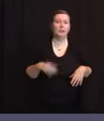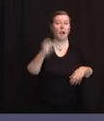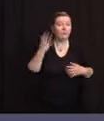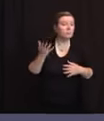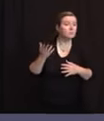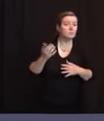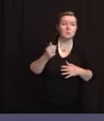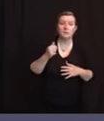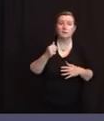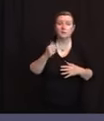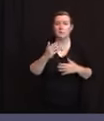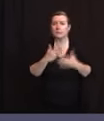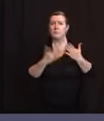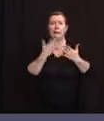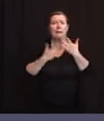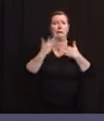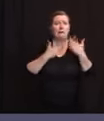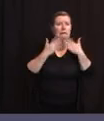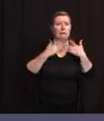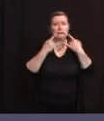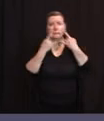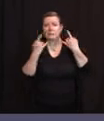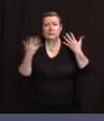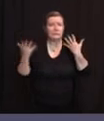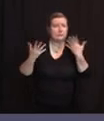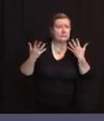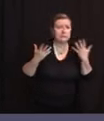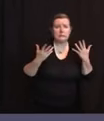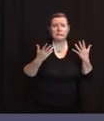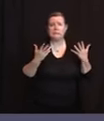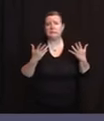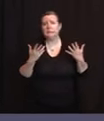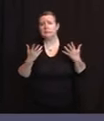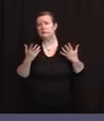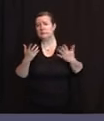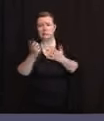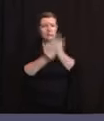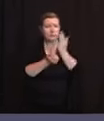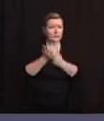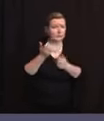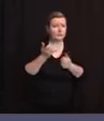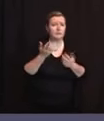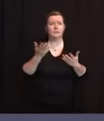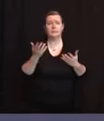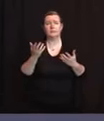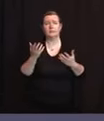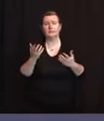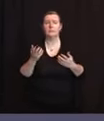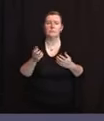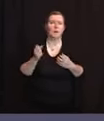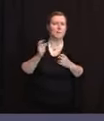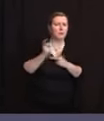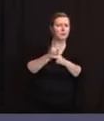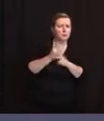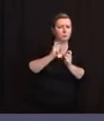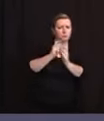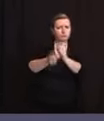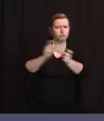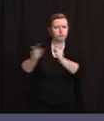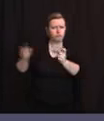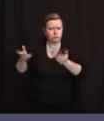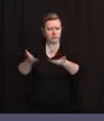resources. That included long-term care. On the 30th, we sent